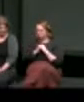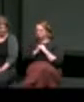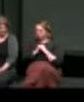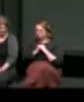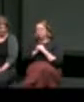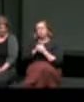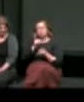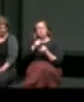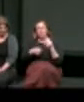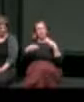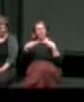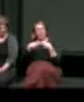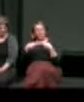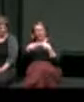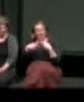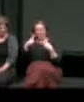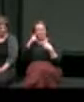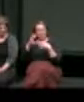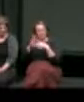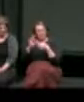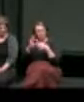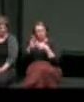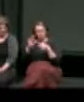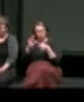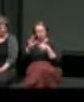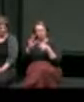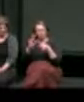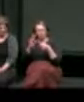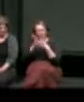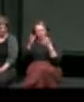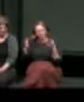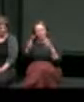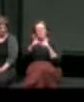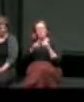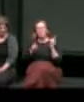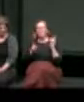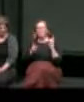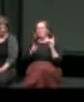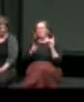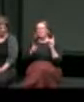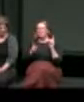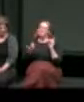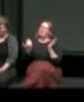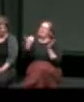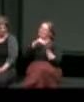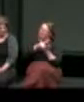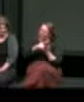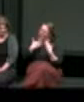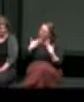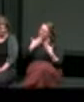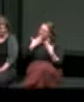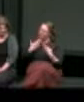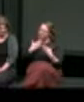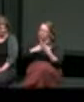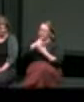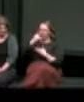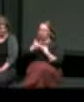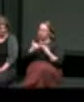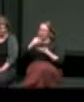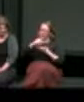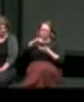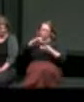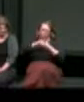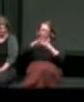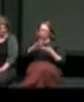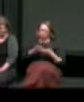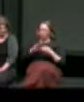All right, last slide. I think we mentioned it a bunch, but again, wouldn't be here without the project partners. So obviously